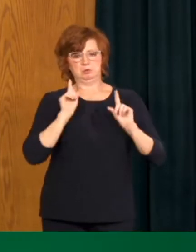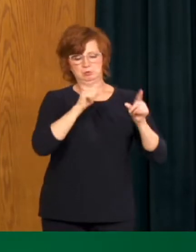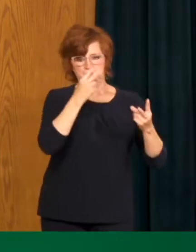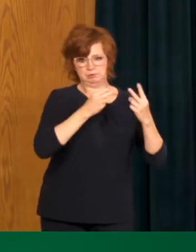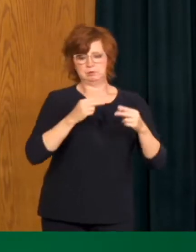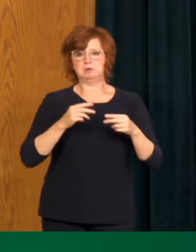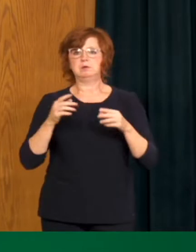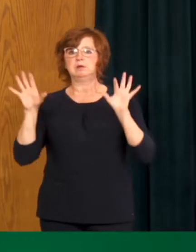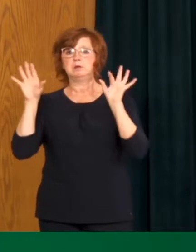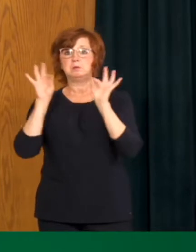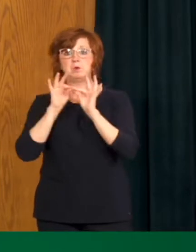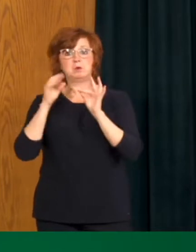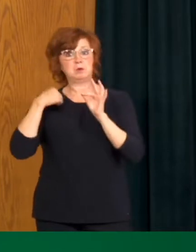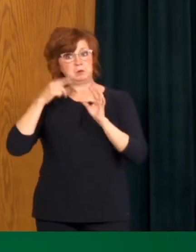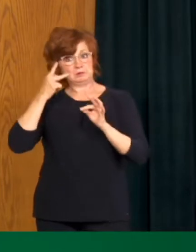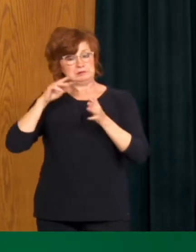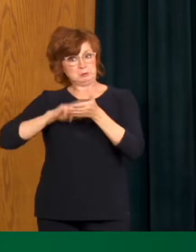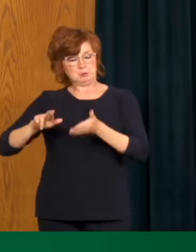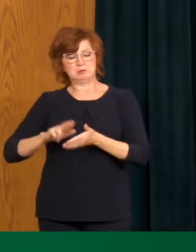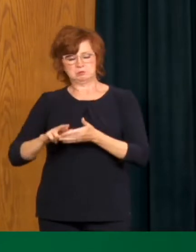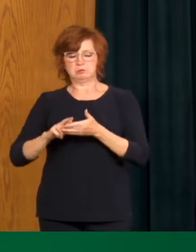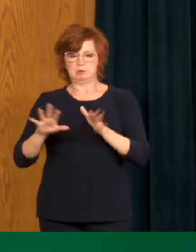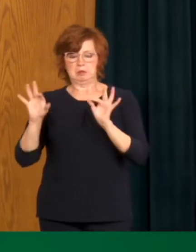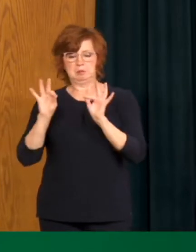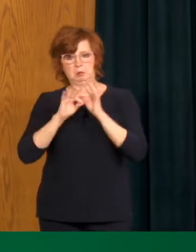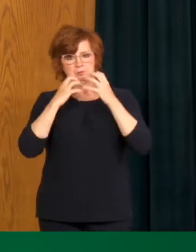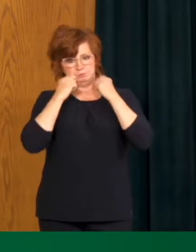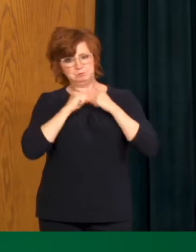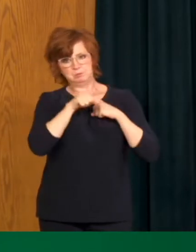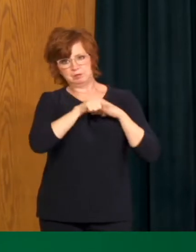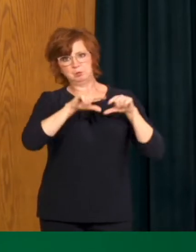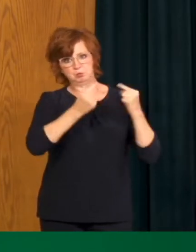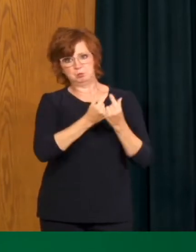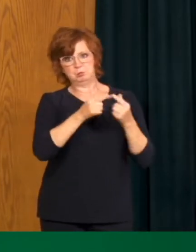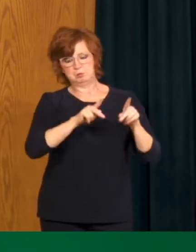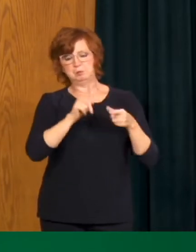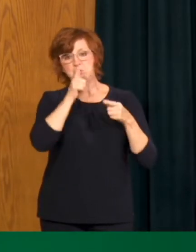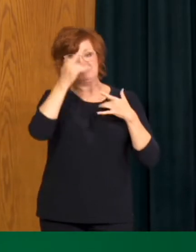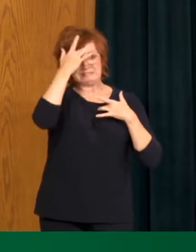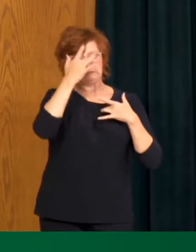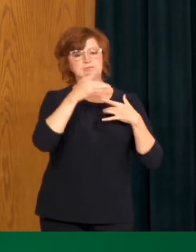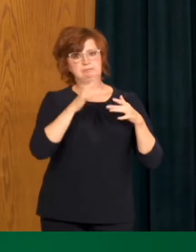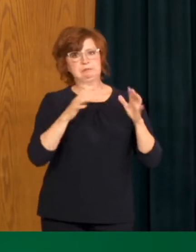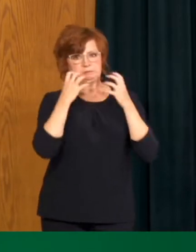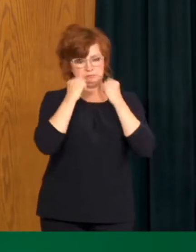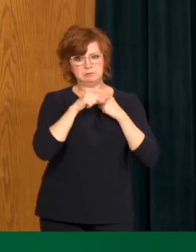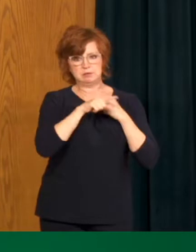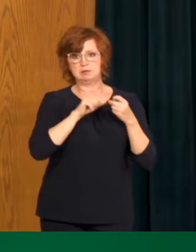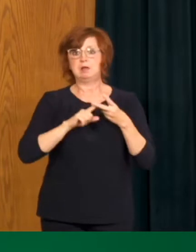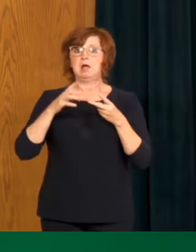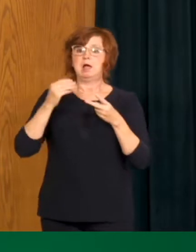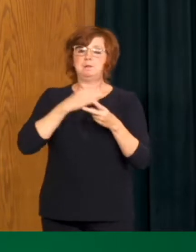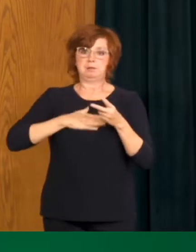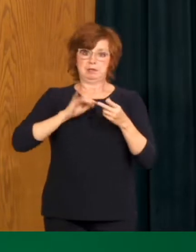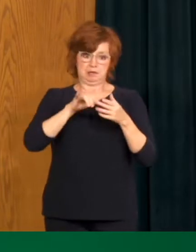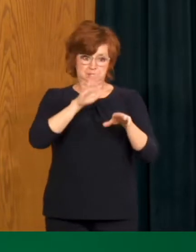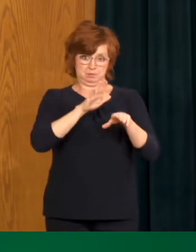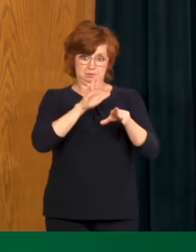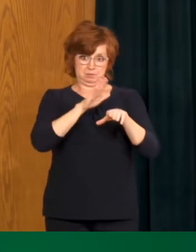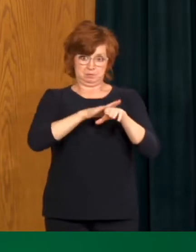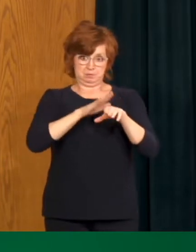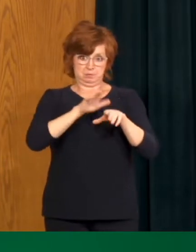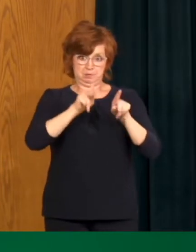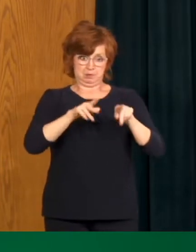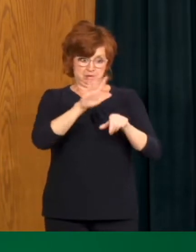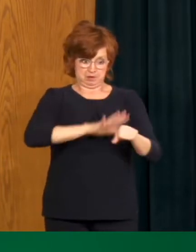those facilities. Also today, we are asking everyone in the affected areas to take the following steps to protect yourself and